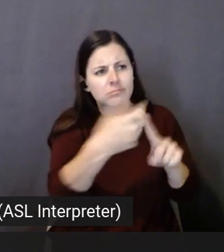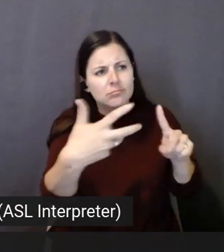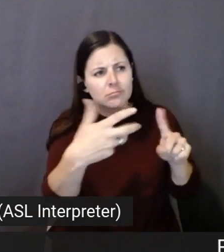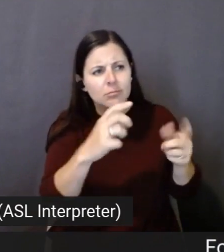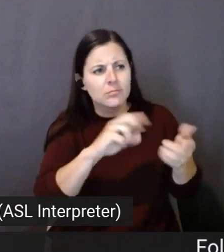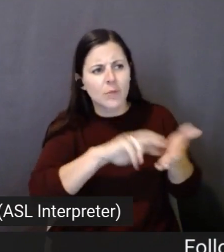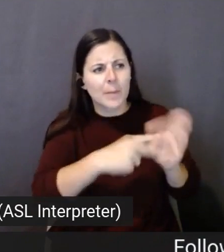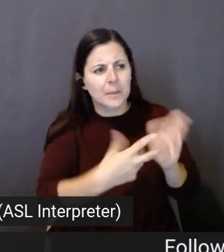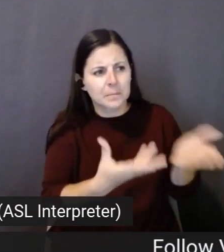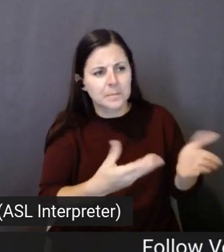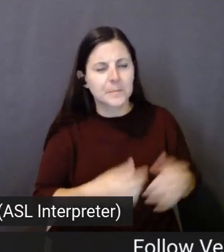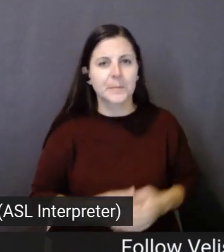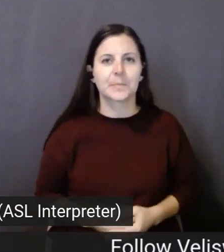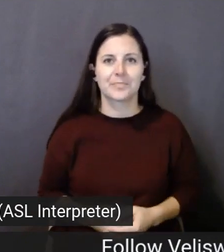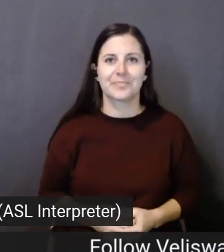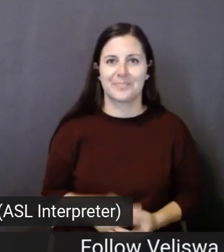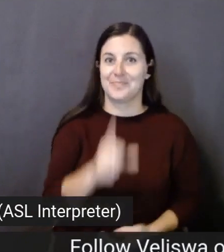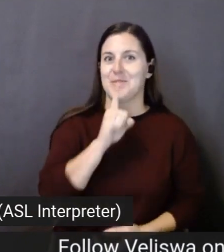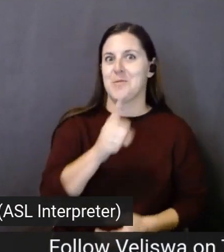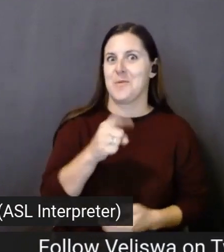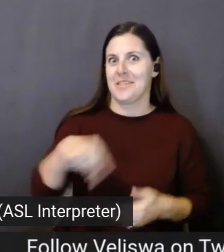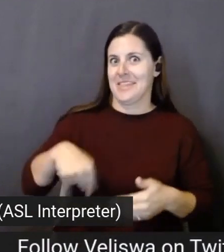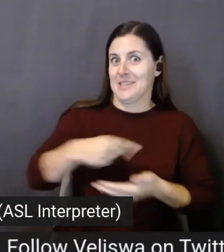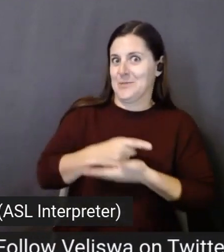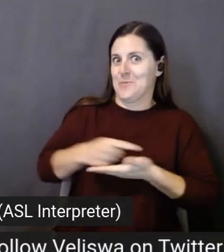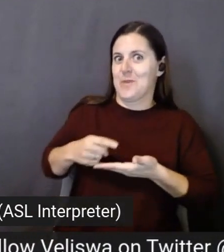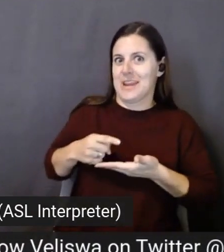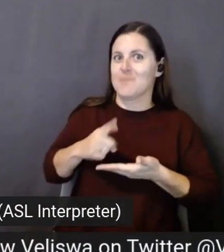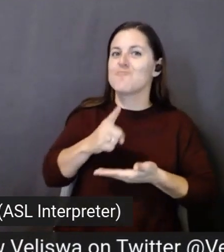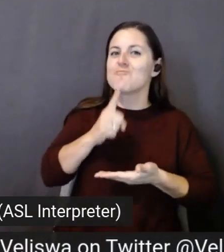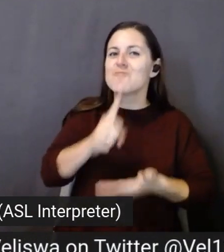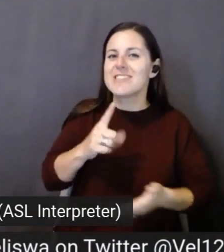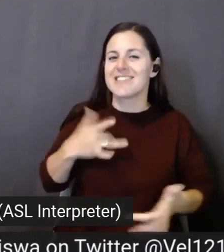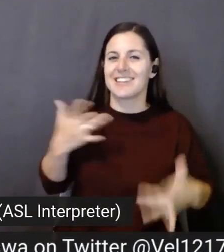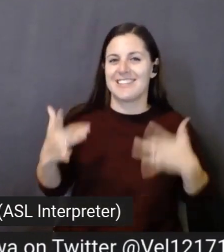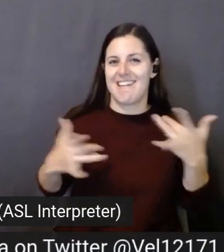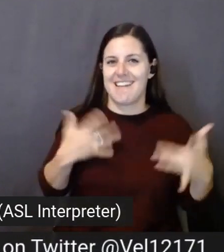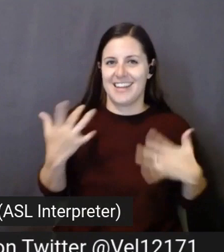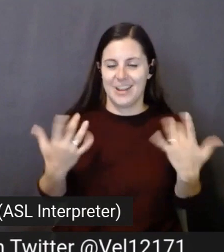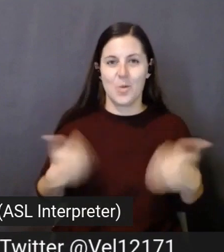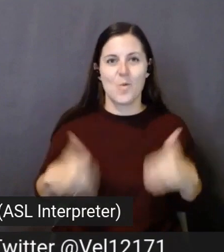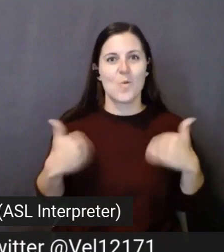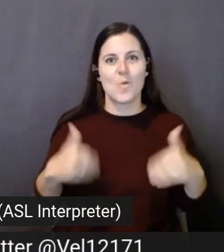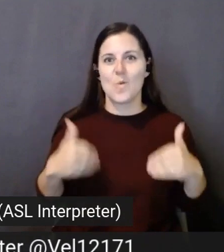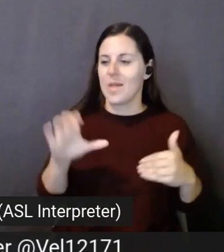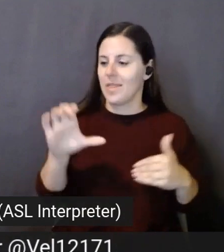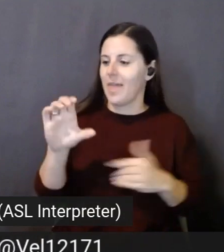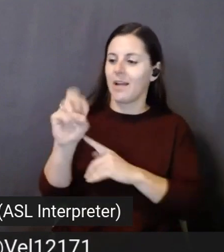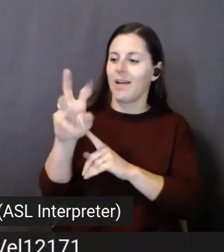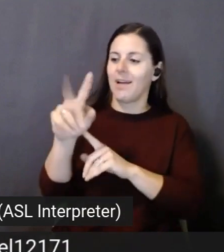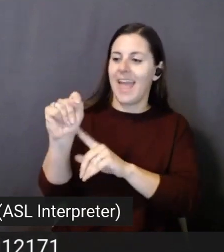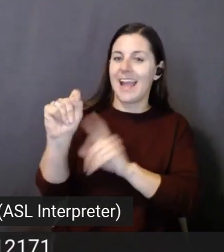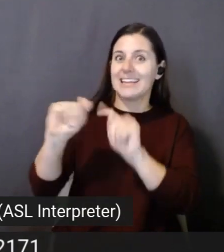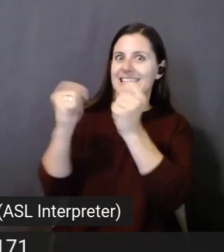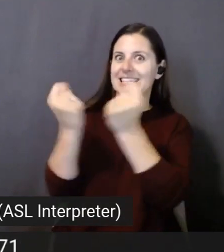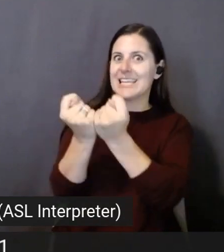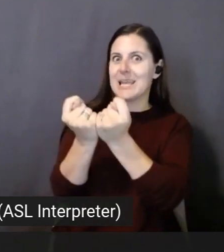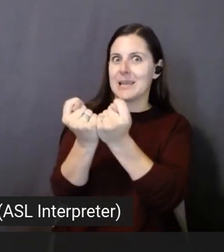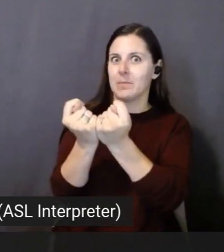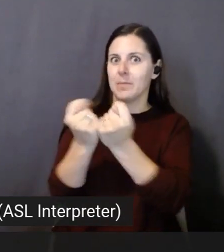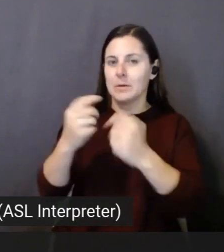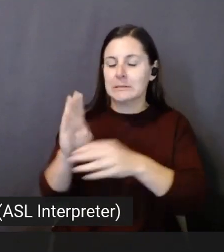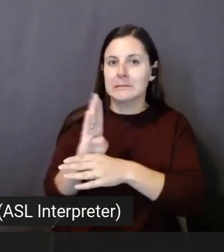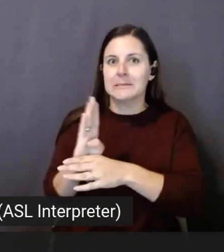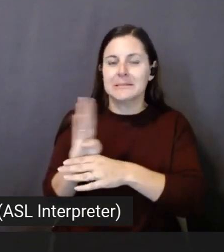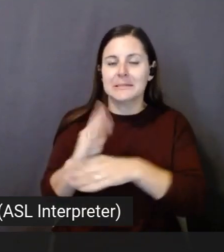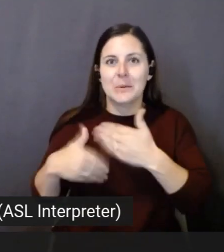absolutely. So this week it's been a really exciting week for the Connect team, and